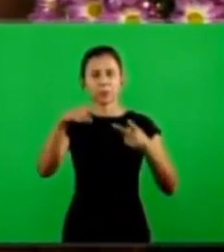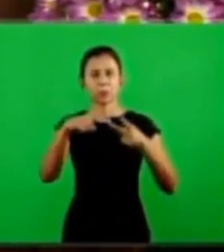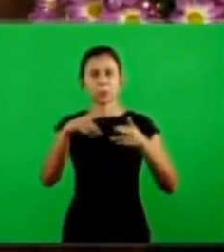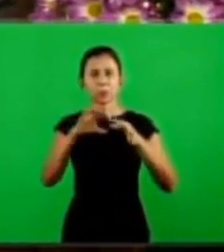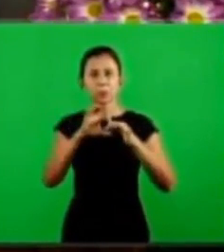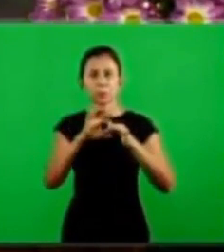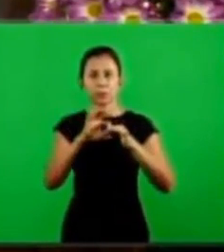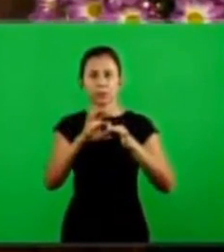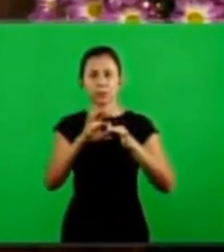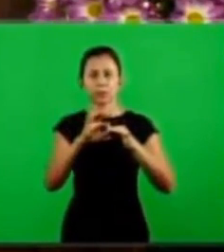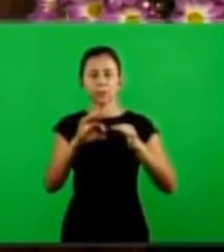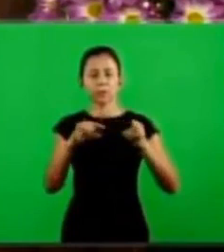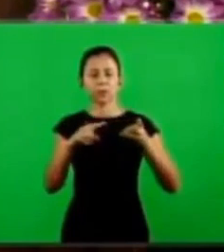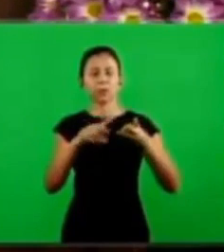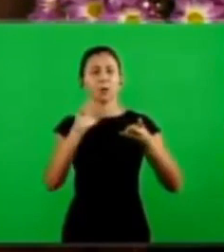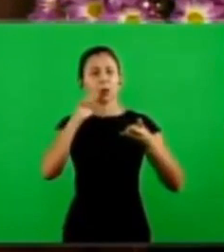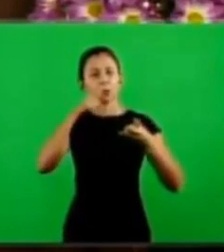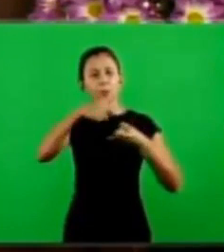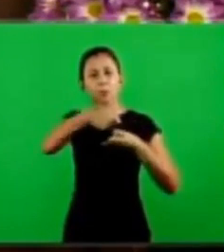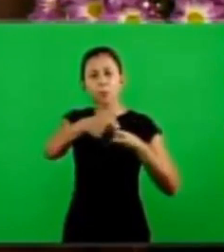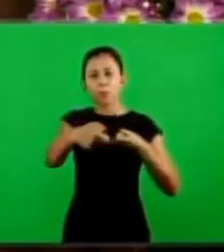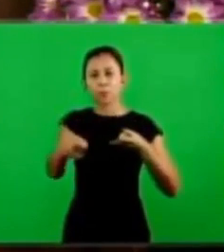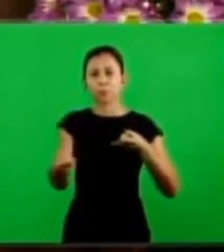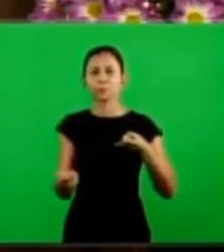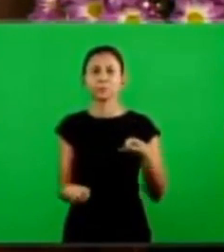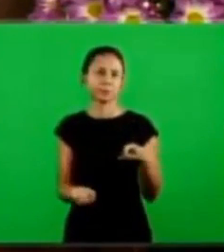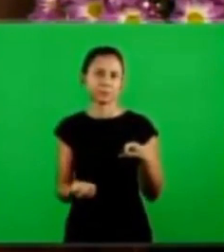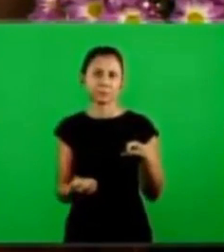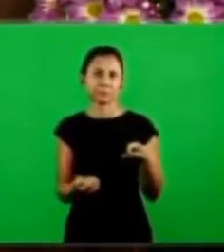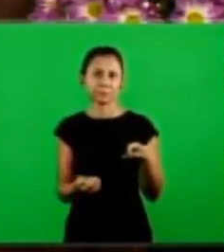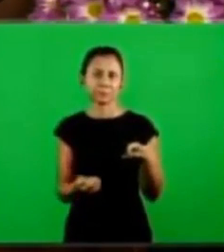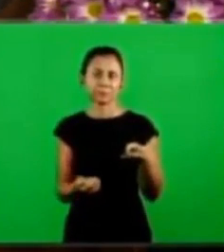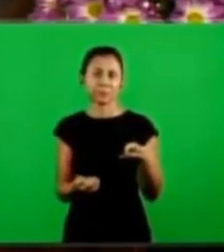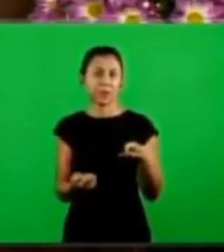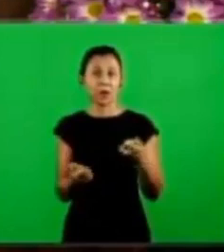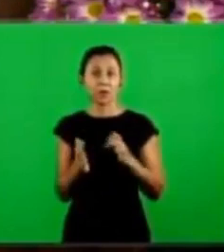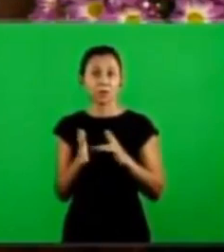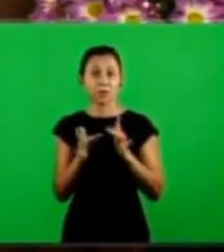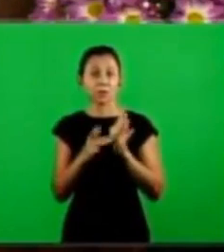Resurrection, fellowship, break of bread.